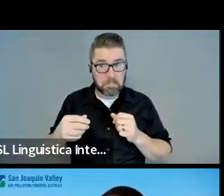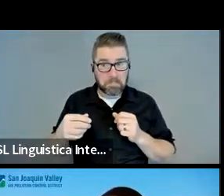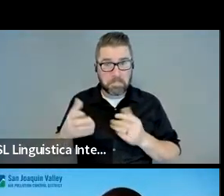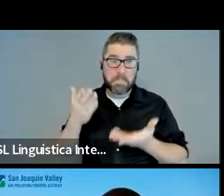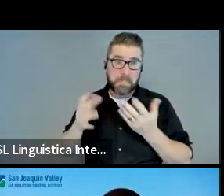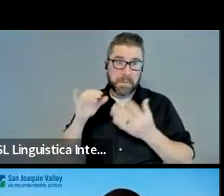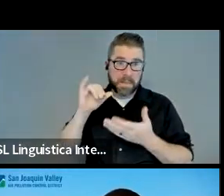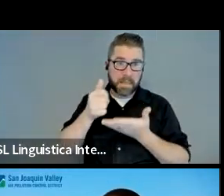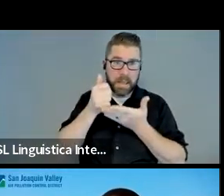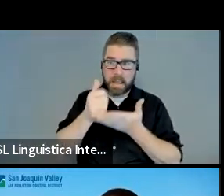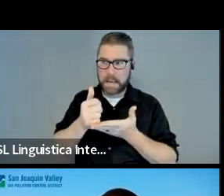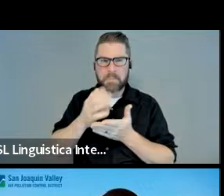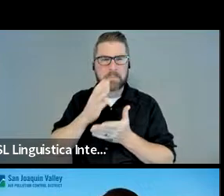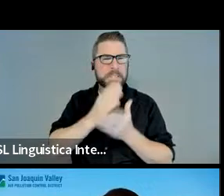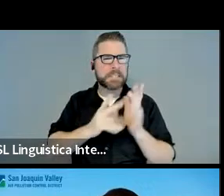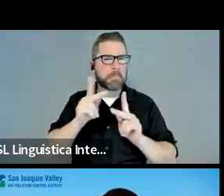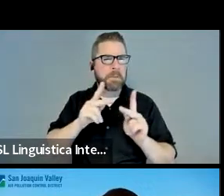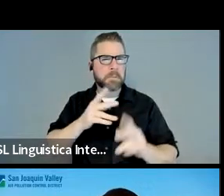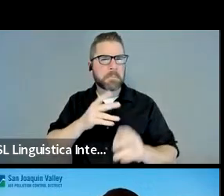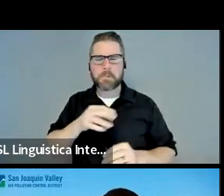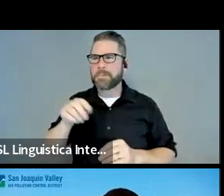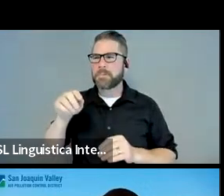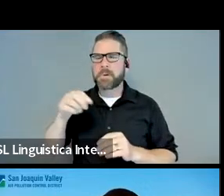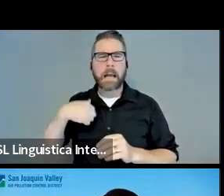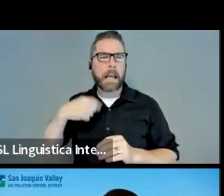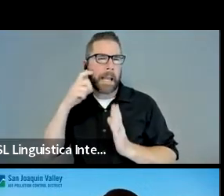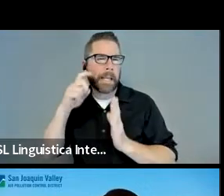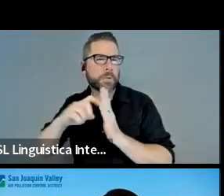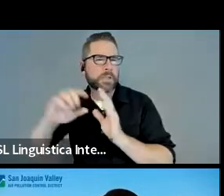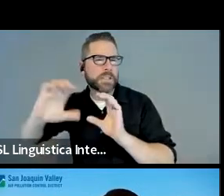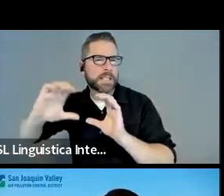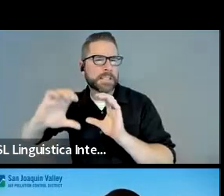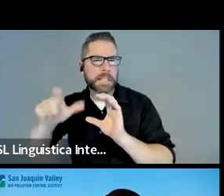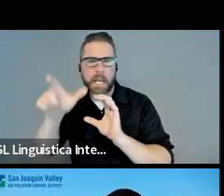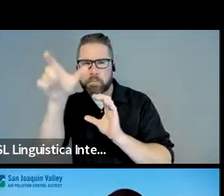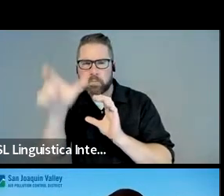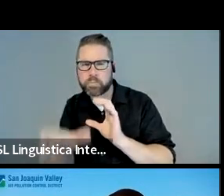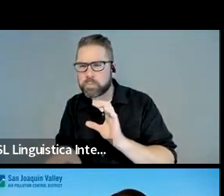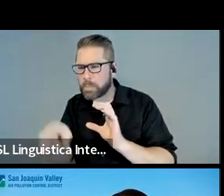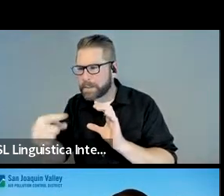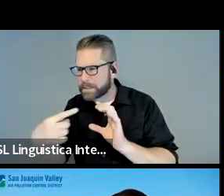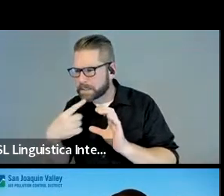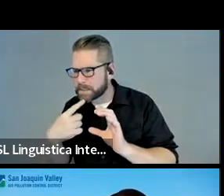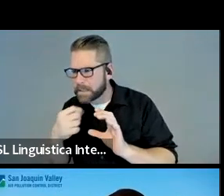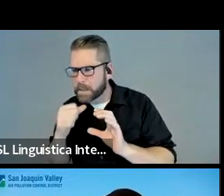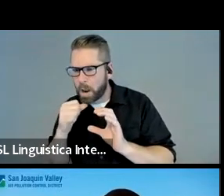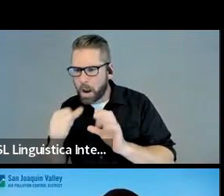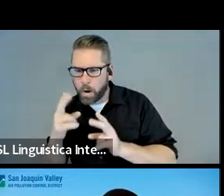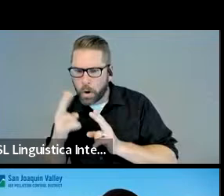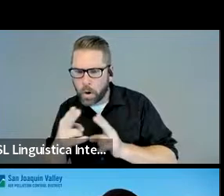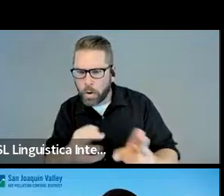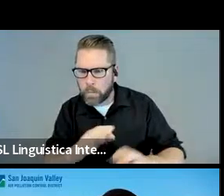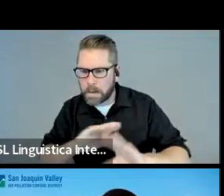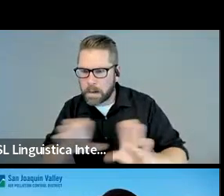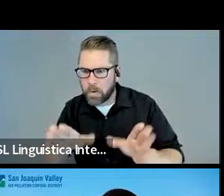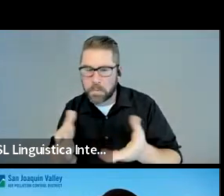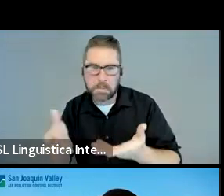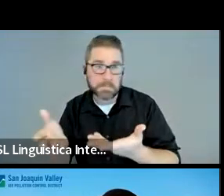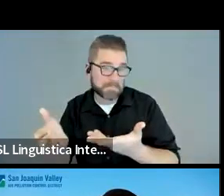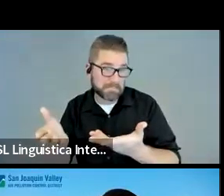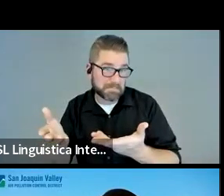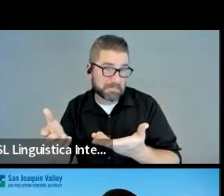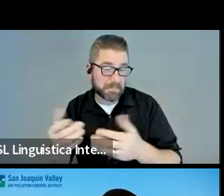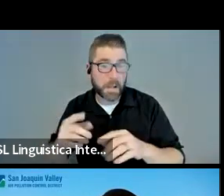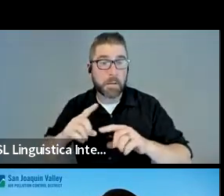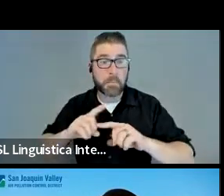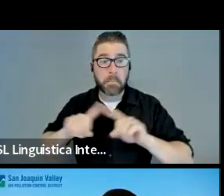I think some folks in the chat were saying that some of them don't see an urgency. So yeah, I think based on the liquidation, maybe